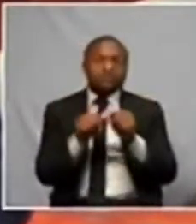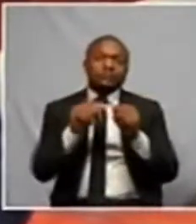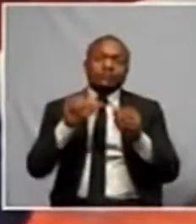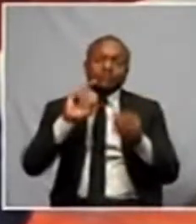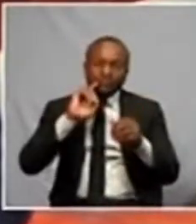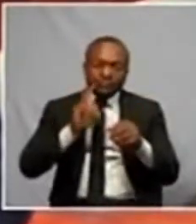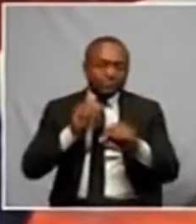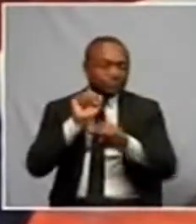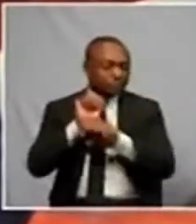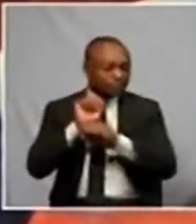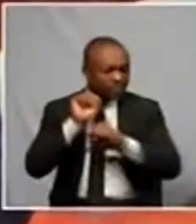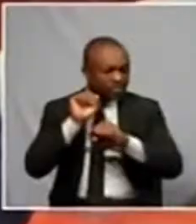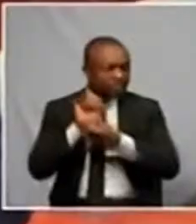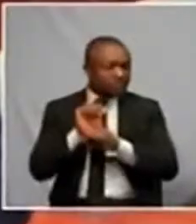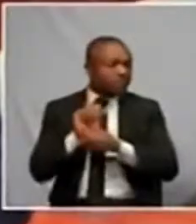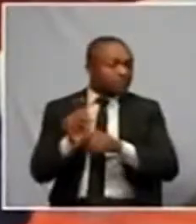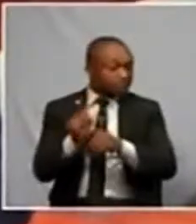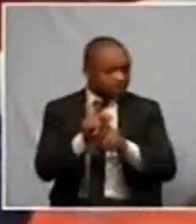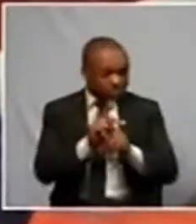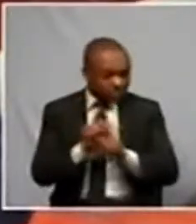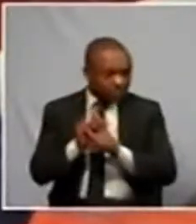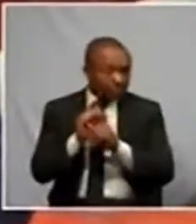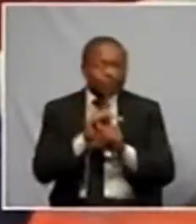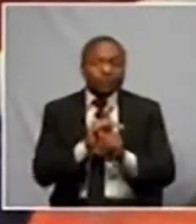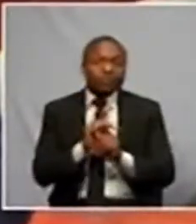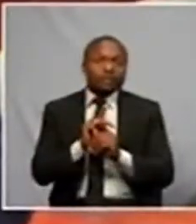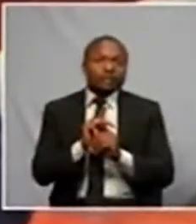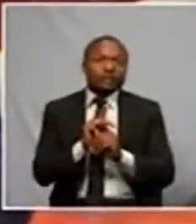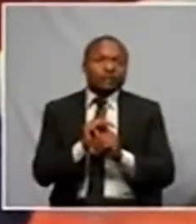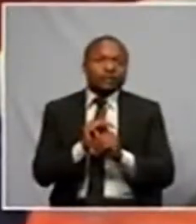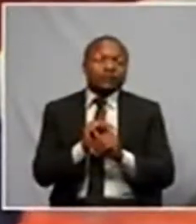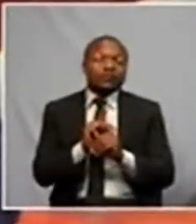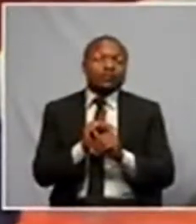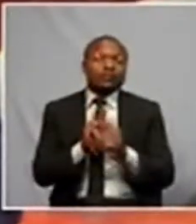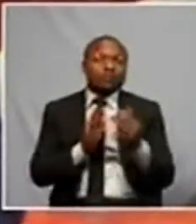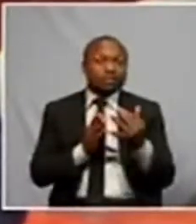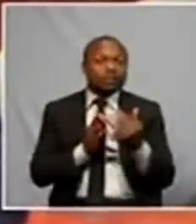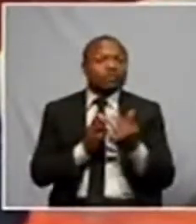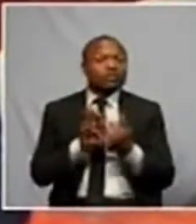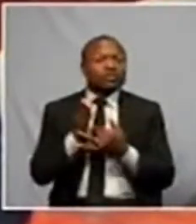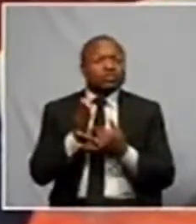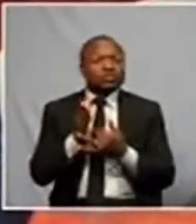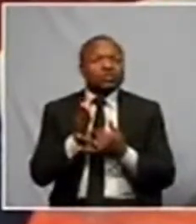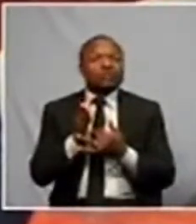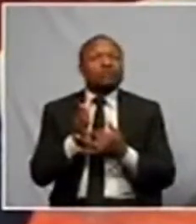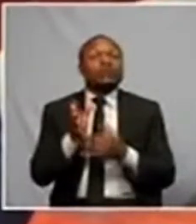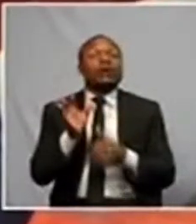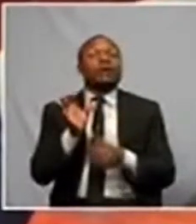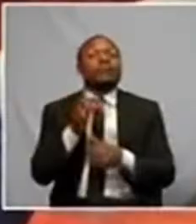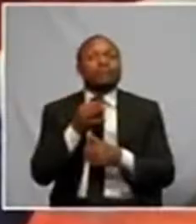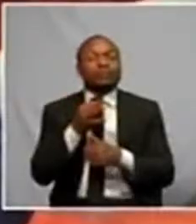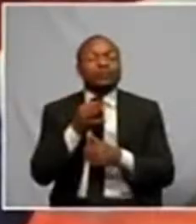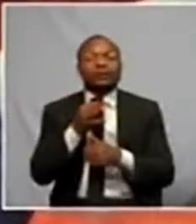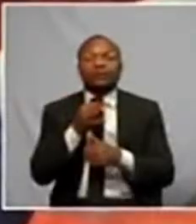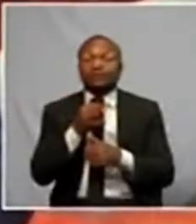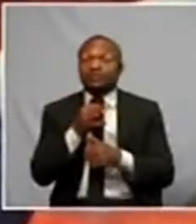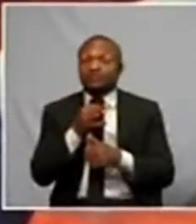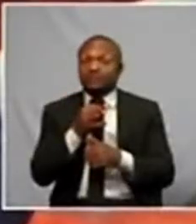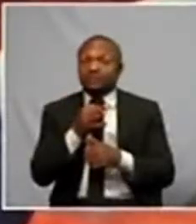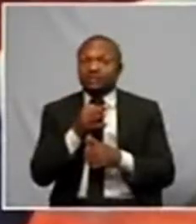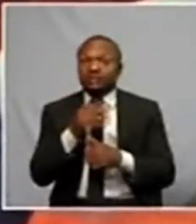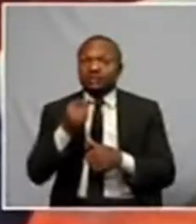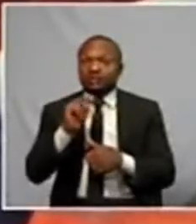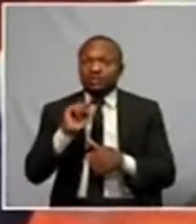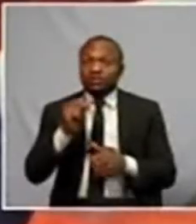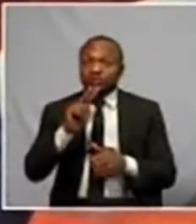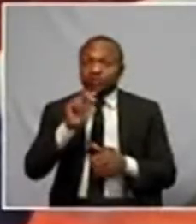work closely through our mission in Geneva. Of course, the responsible line ministry, in this case the